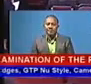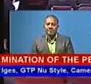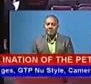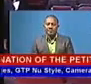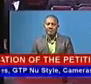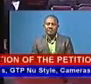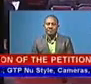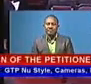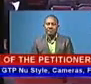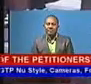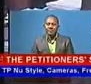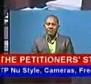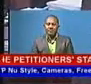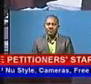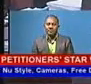Absolutely.